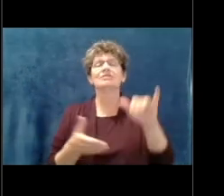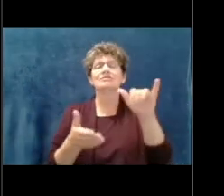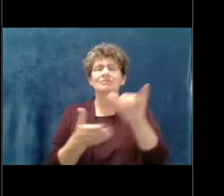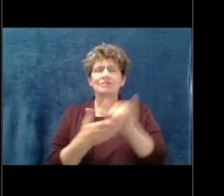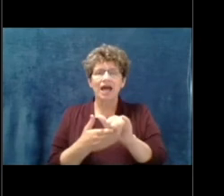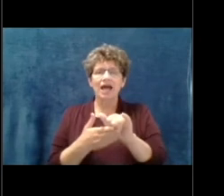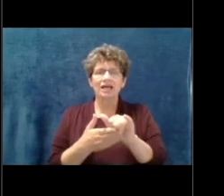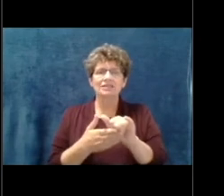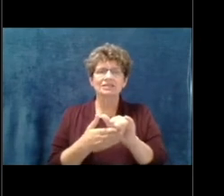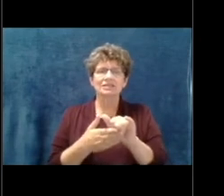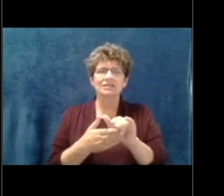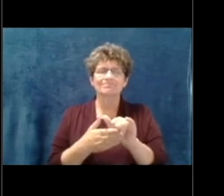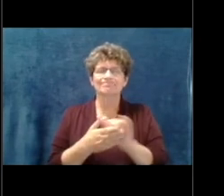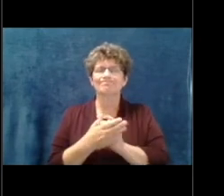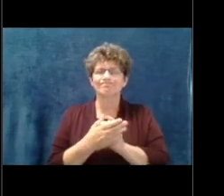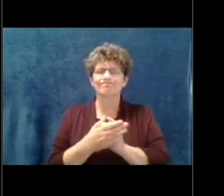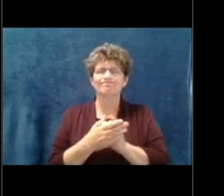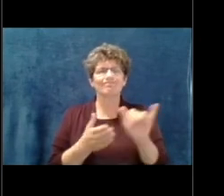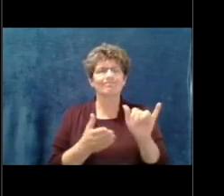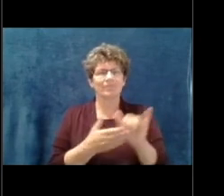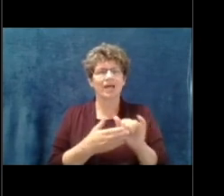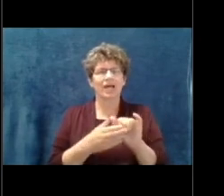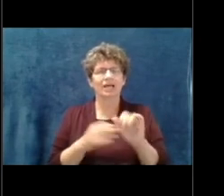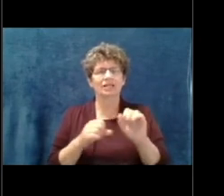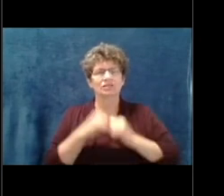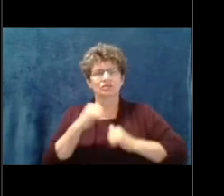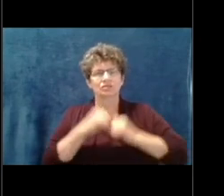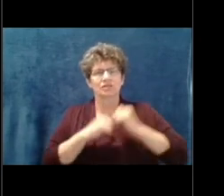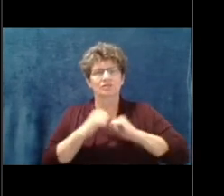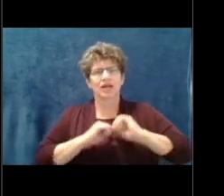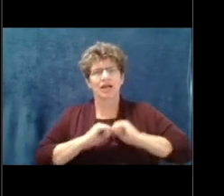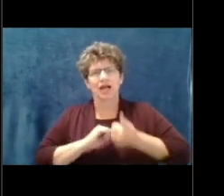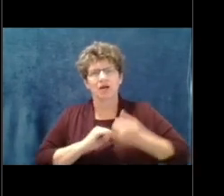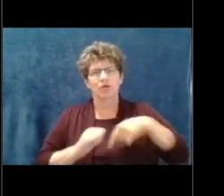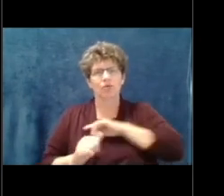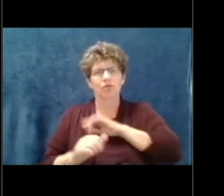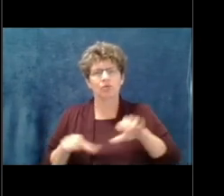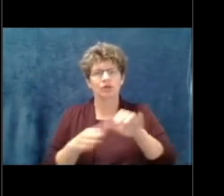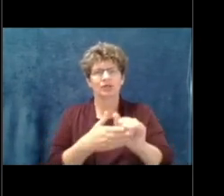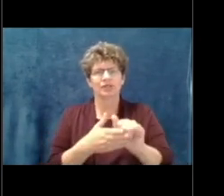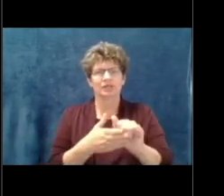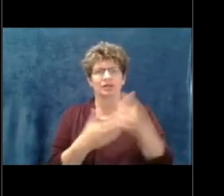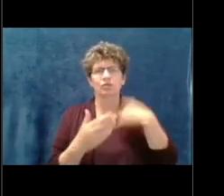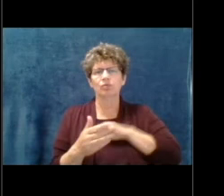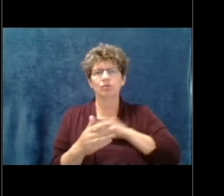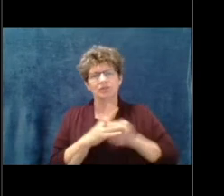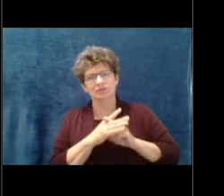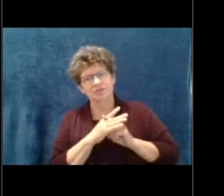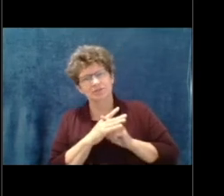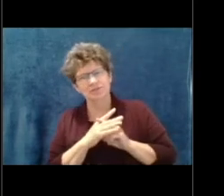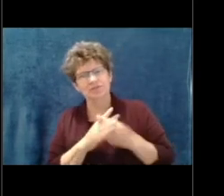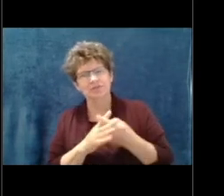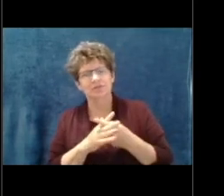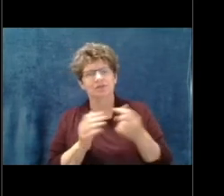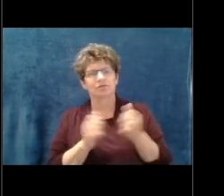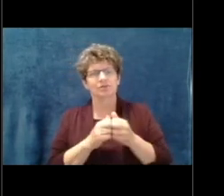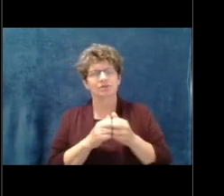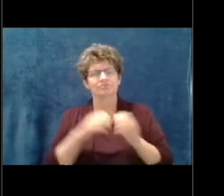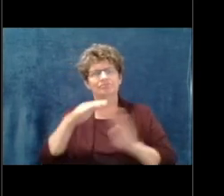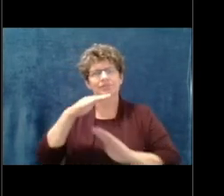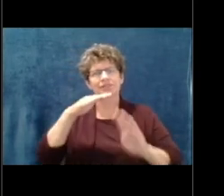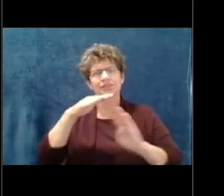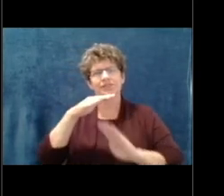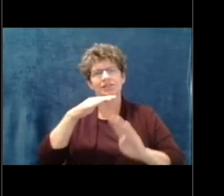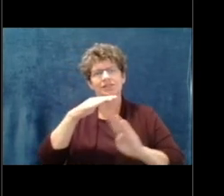element or the core structure of how we do this, okay? So we start with this baseline health and